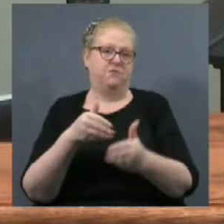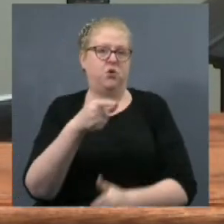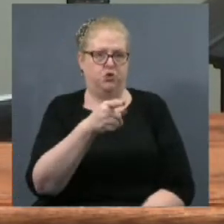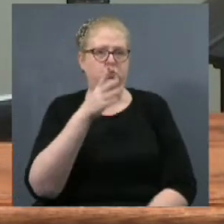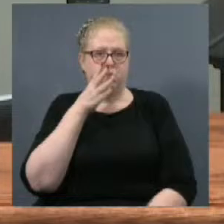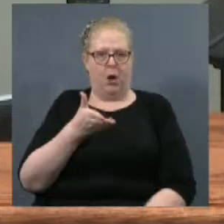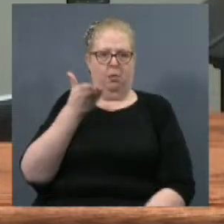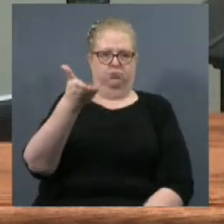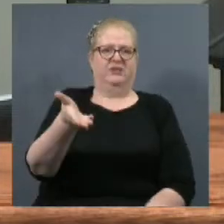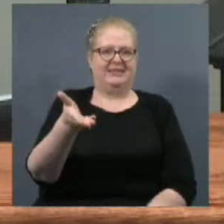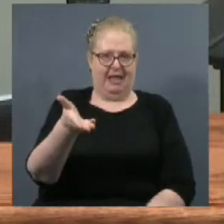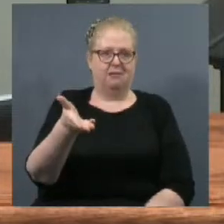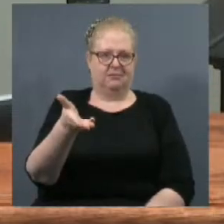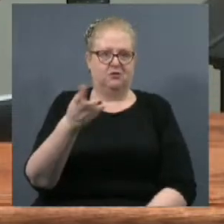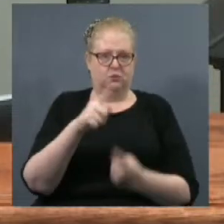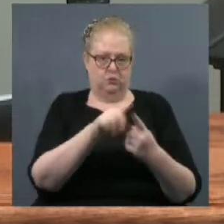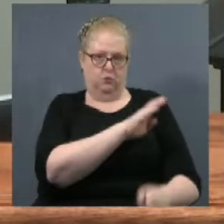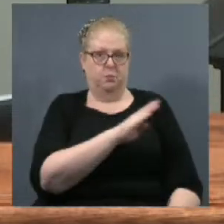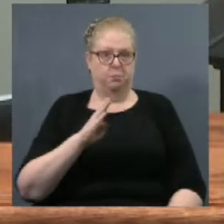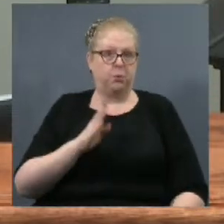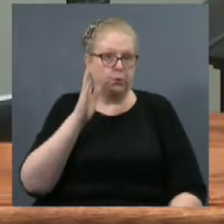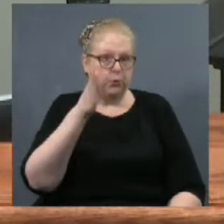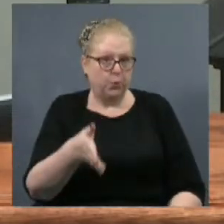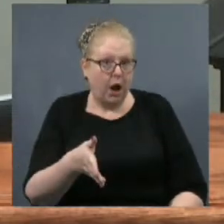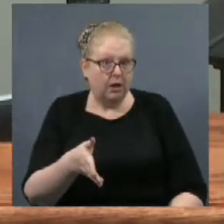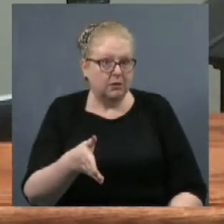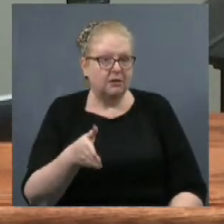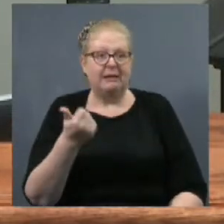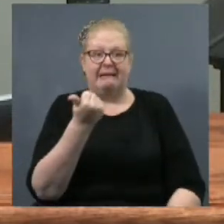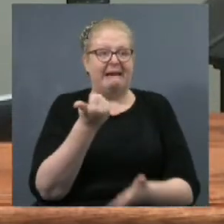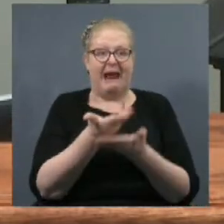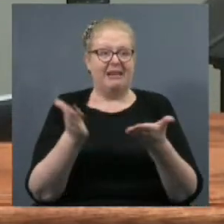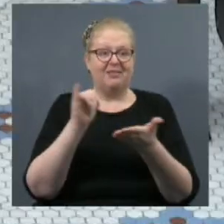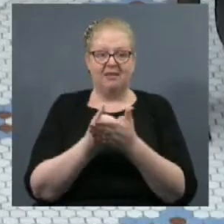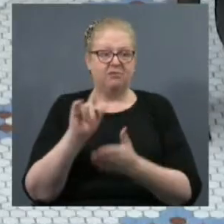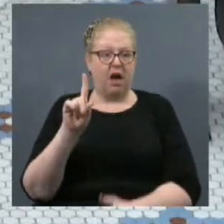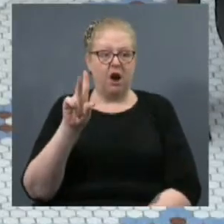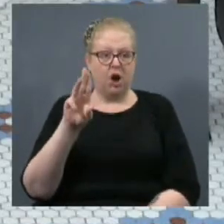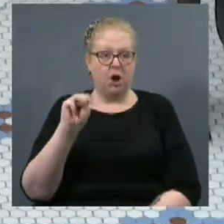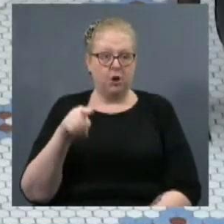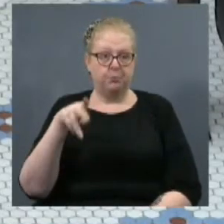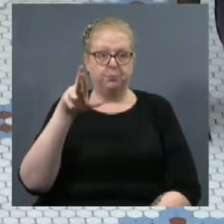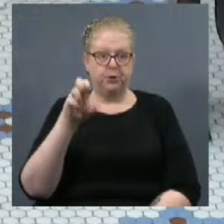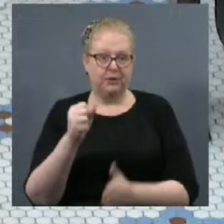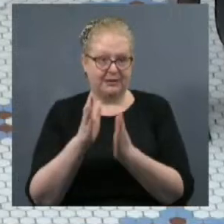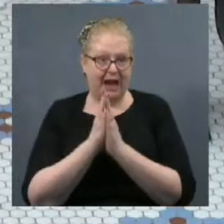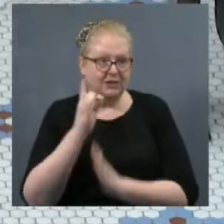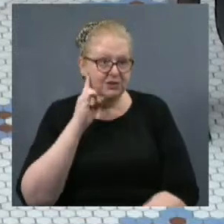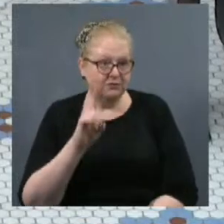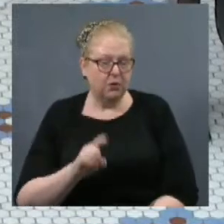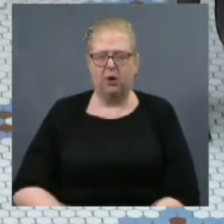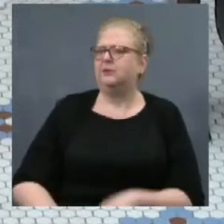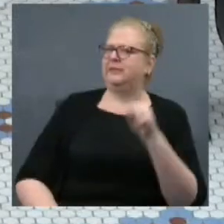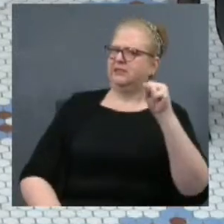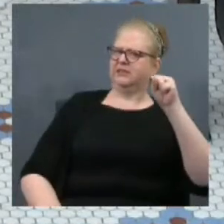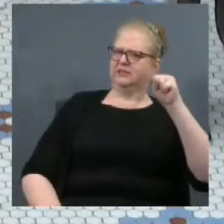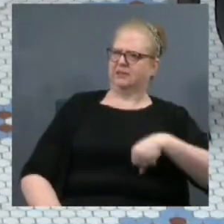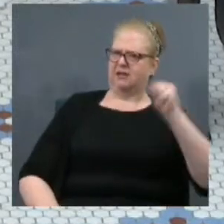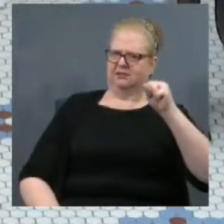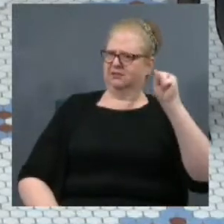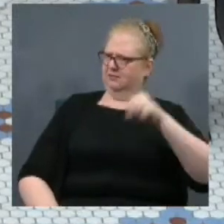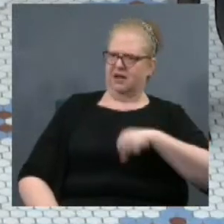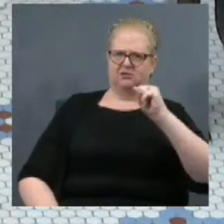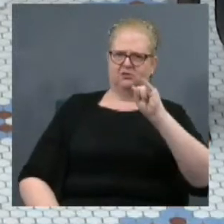of course. You would be, anything that Director Campiris has been asking for, you would comply, correct? Yes, sir. I'm here to answer any questions. We